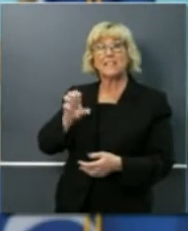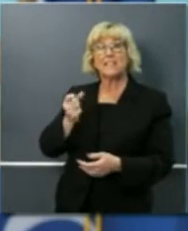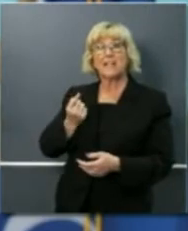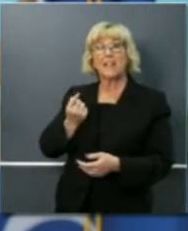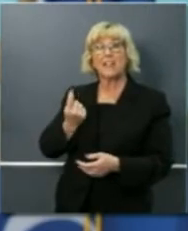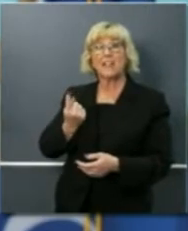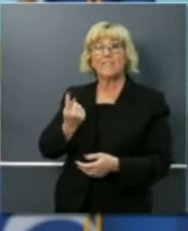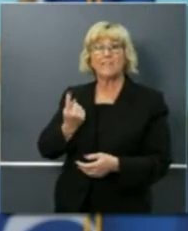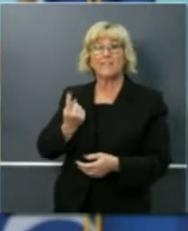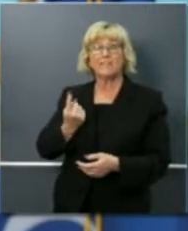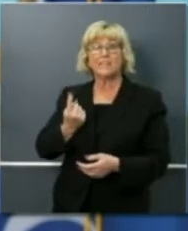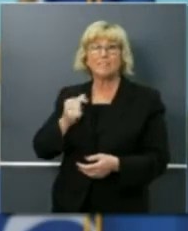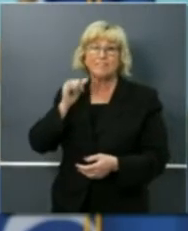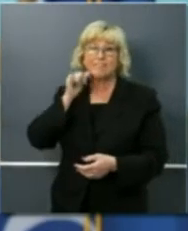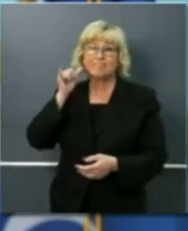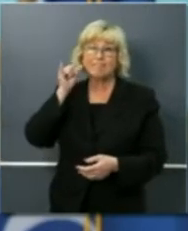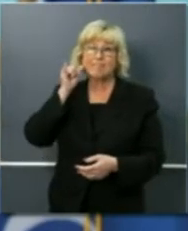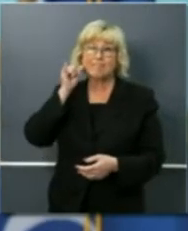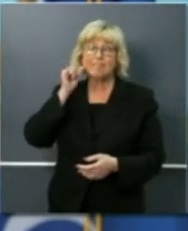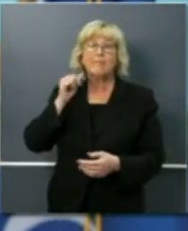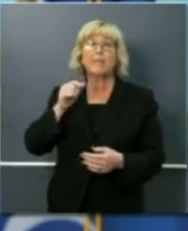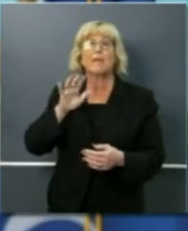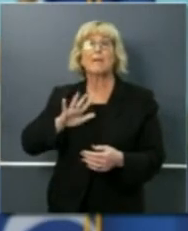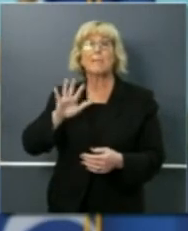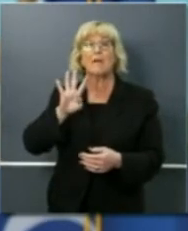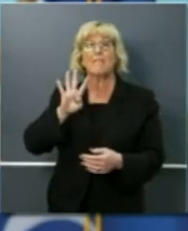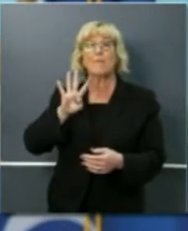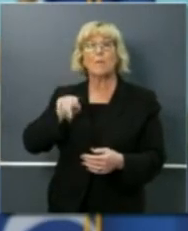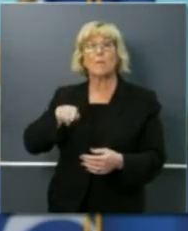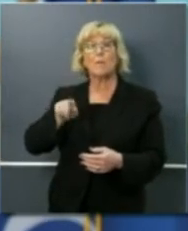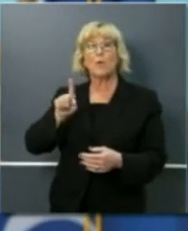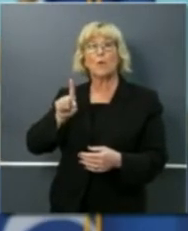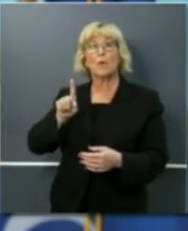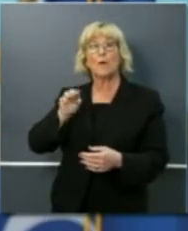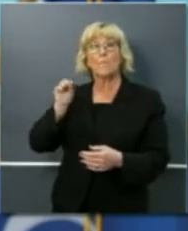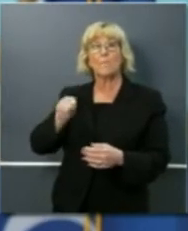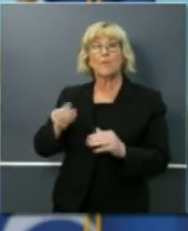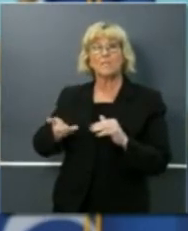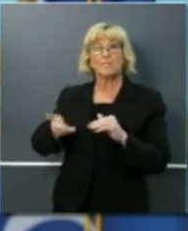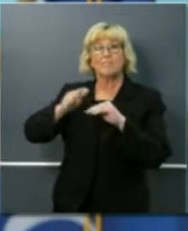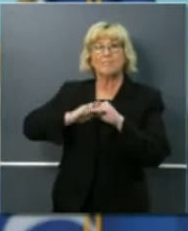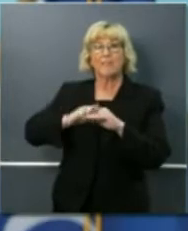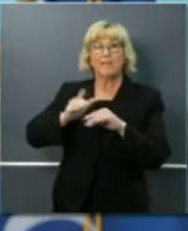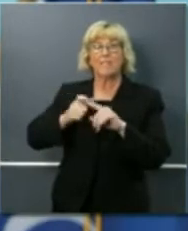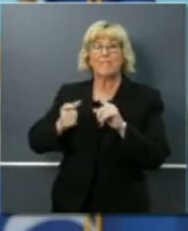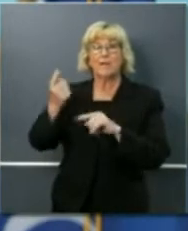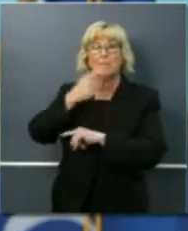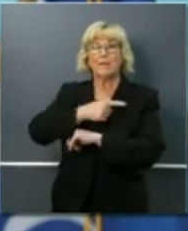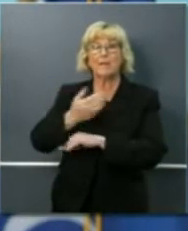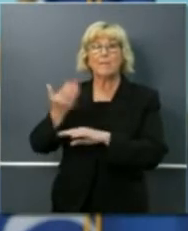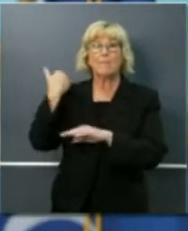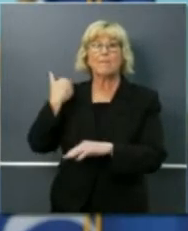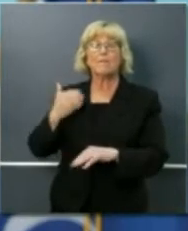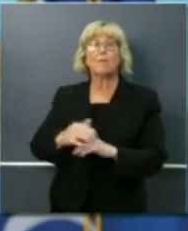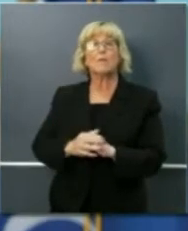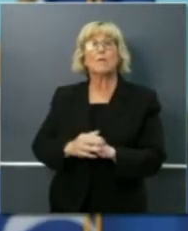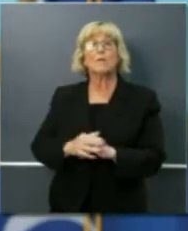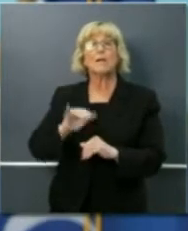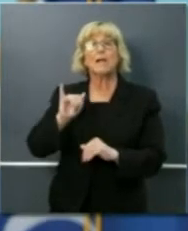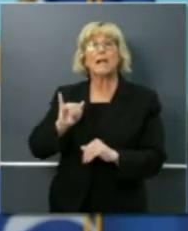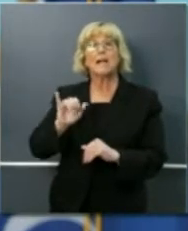2,611 yesterday. That's about a 4.1% increase from the previous day. ICUs went up